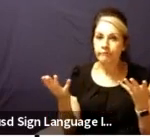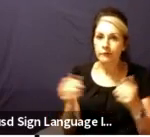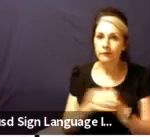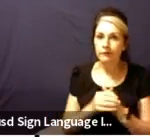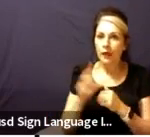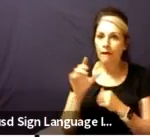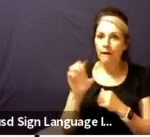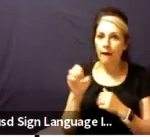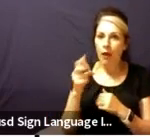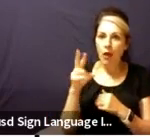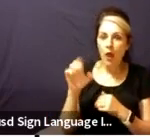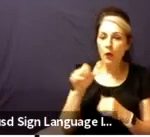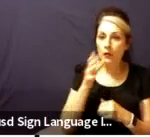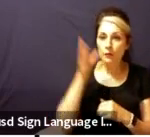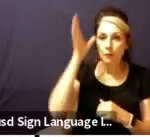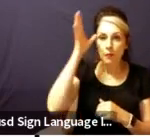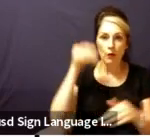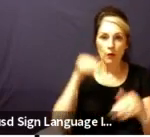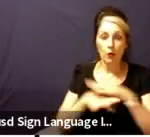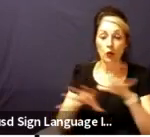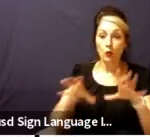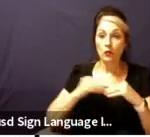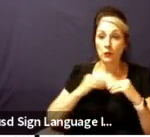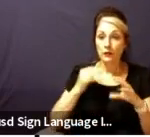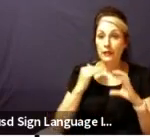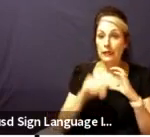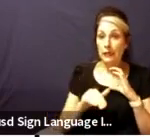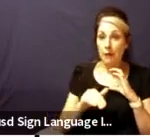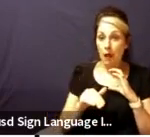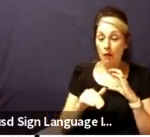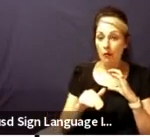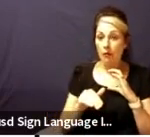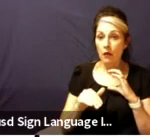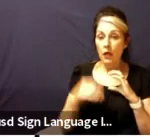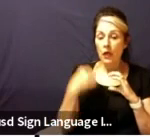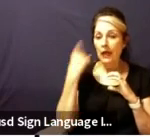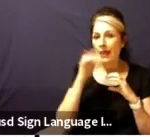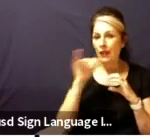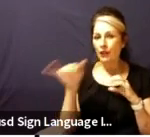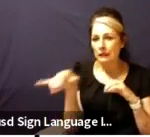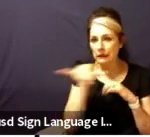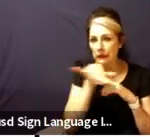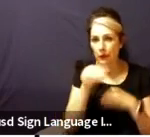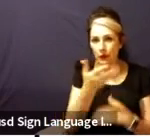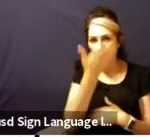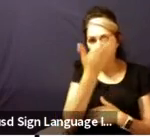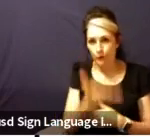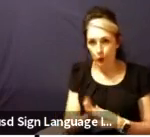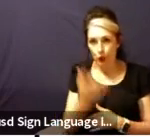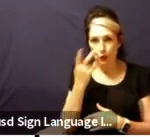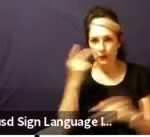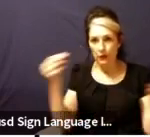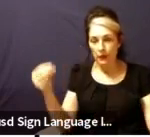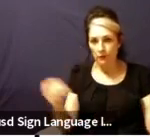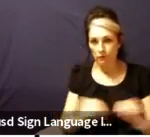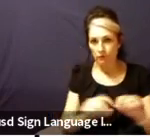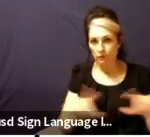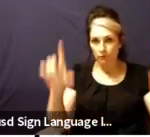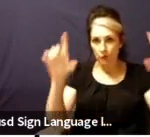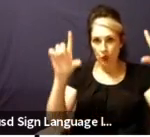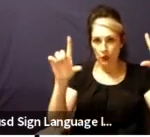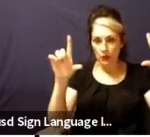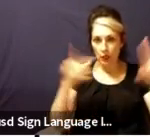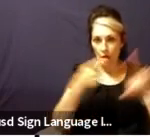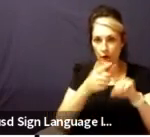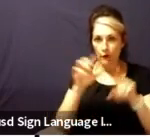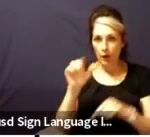Aeries Parent Portal, you should have received an email. The email will look very similar to what you see here on the slide. It will come from Aeries